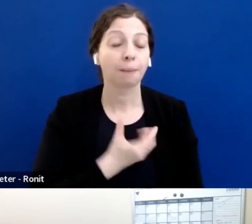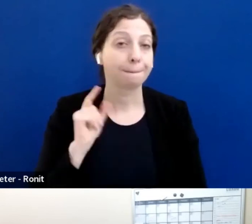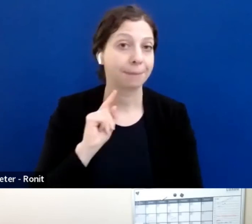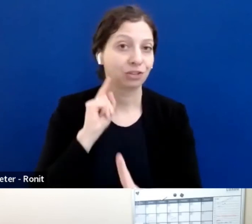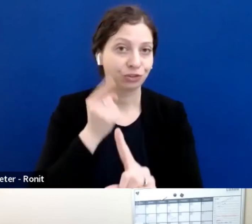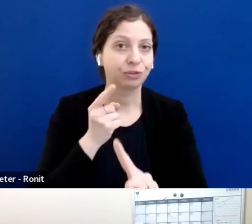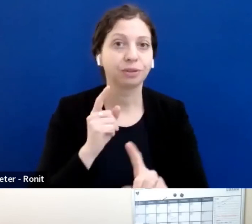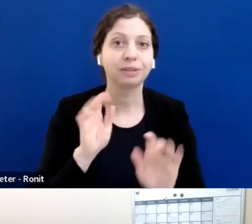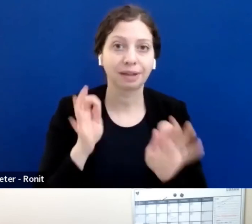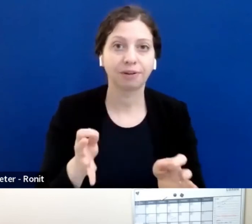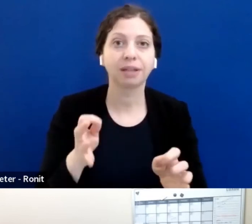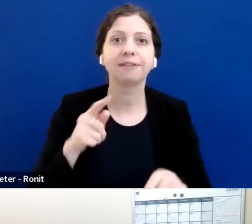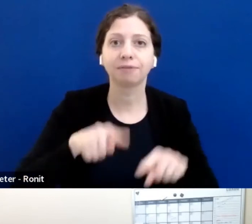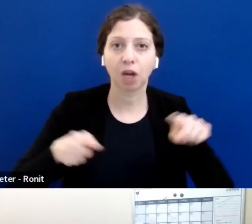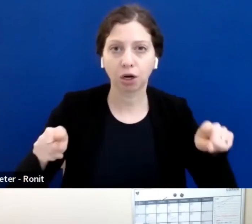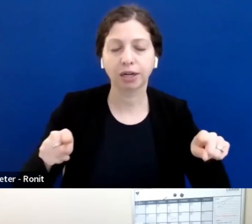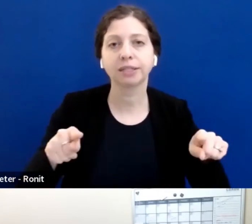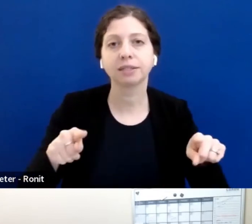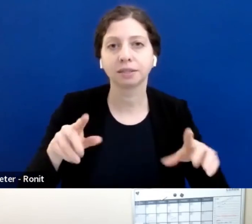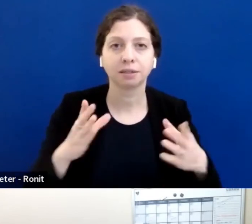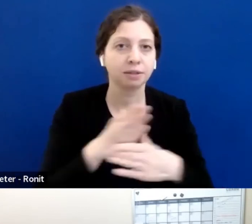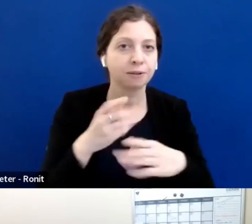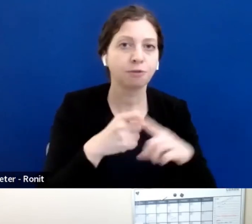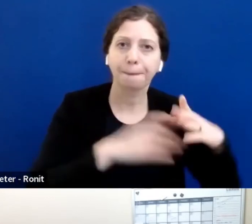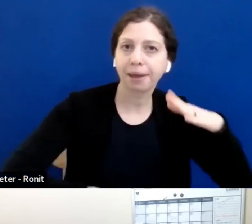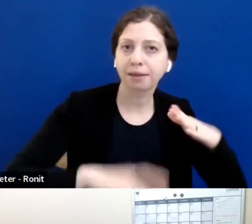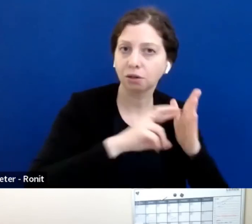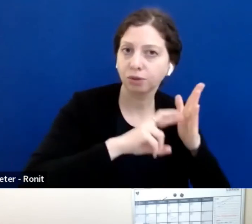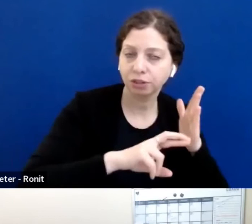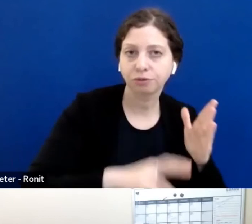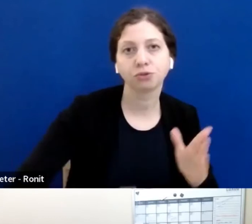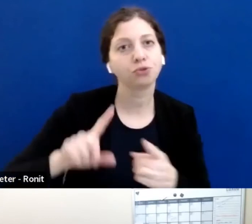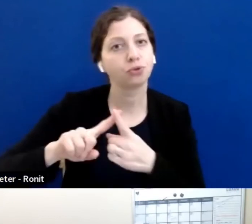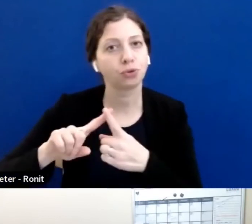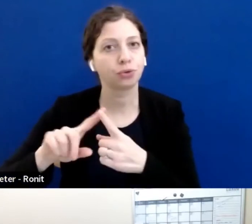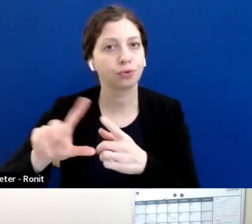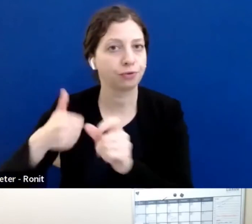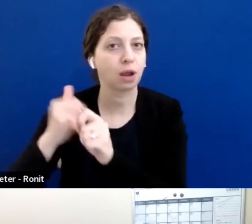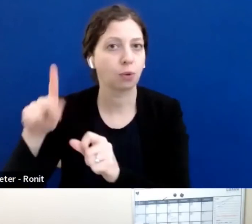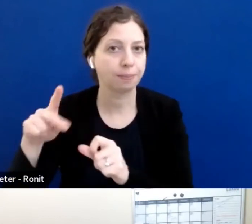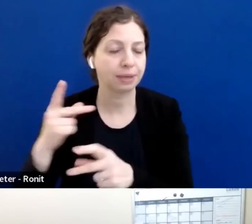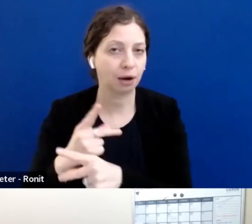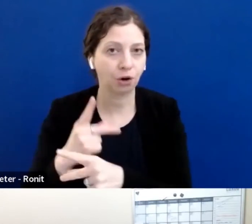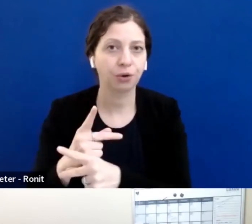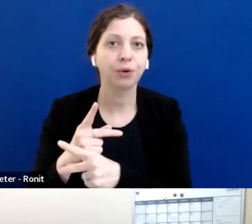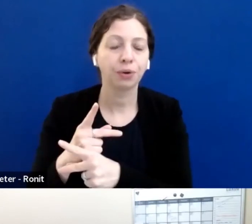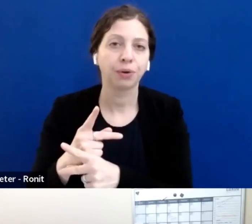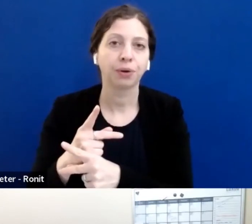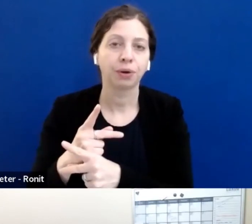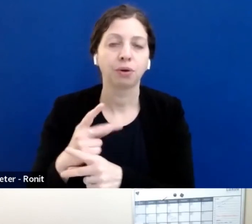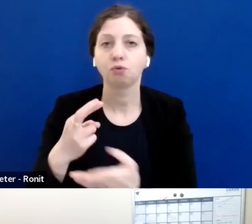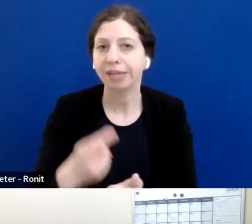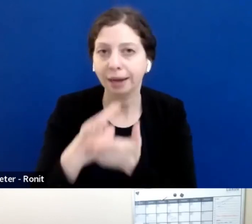definitely varies across the spectrum, from basic research all the way up to follow-up care,